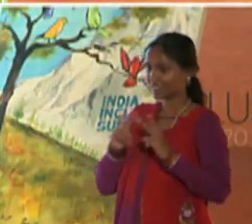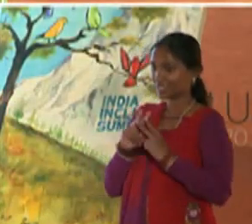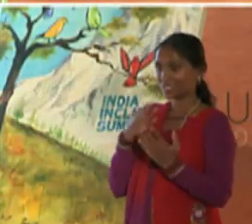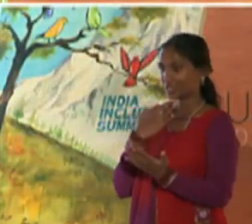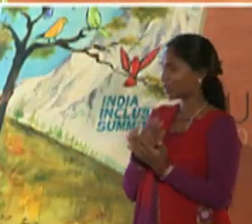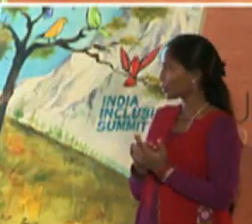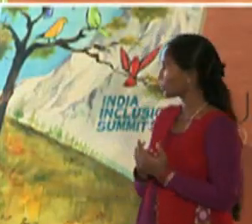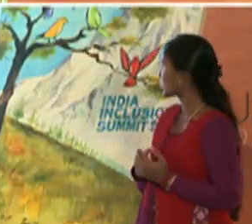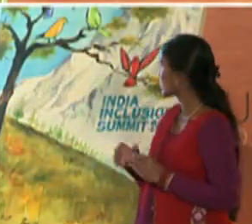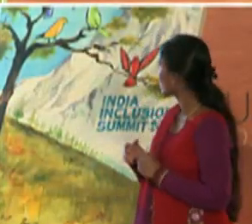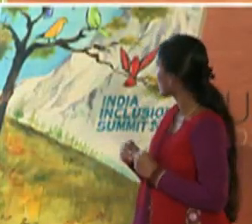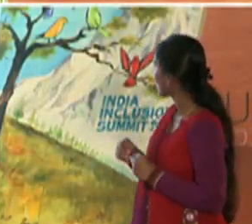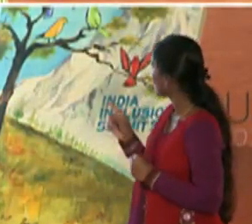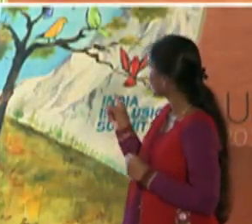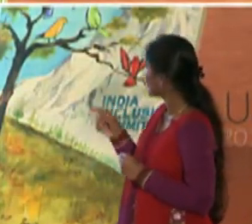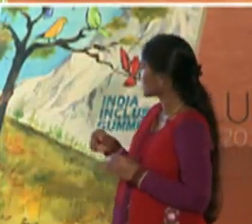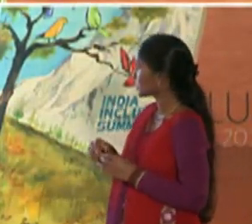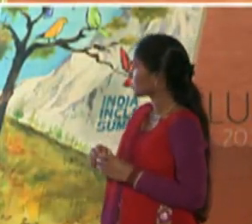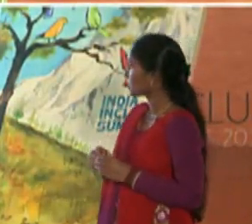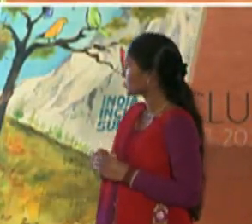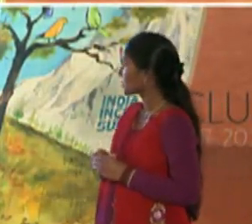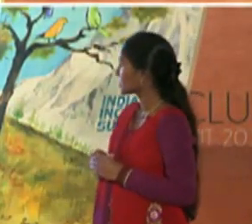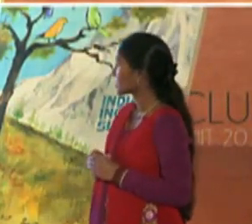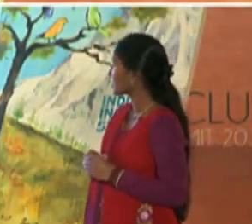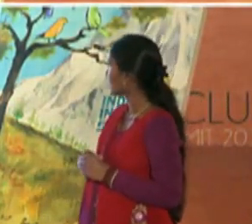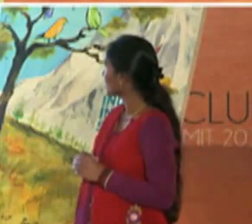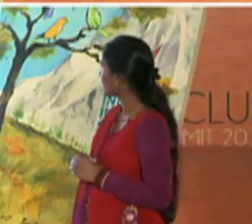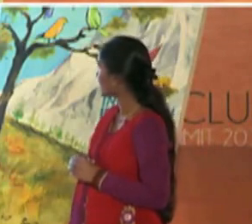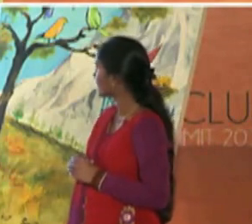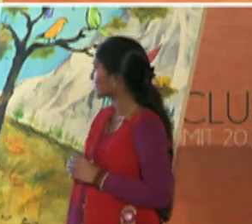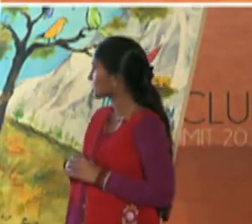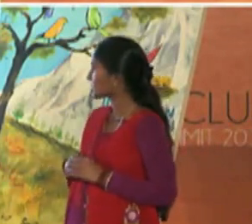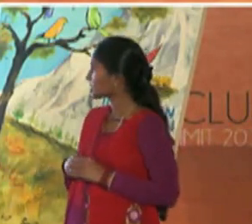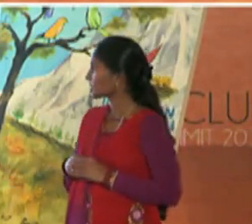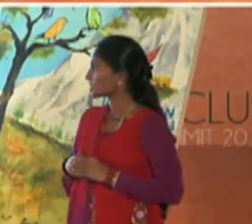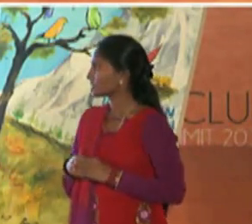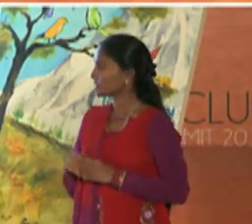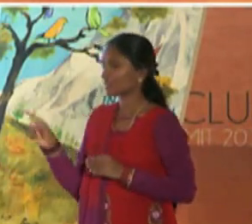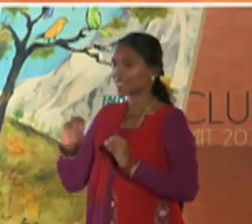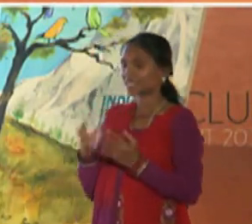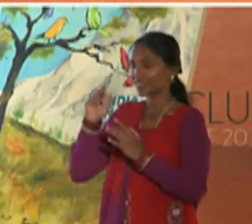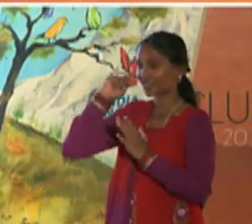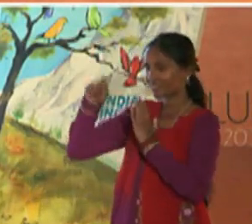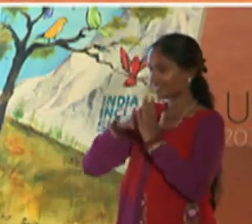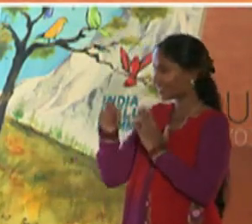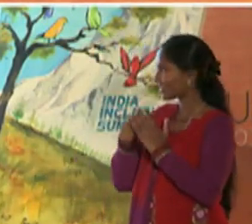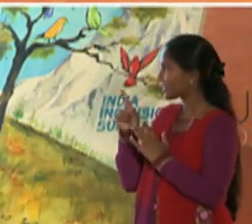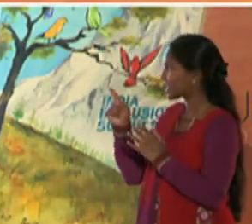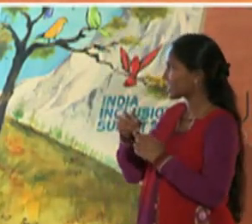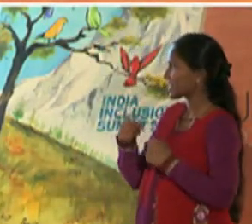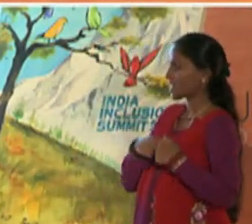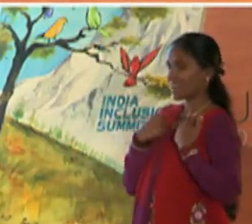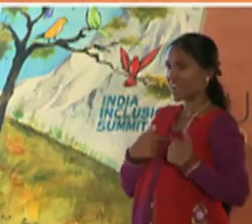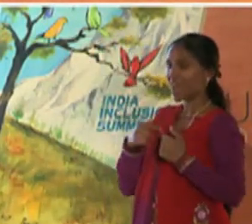And that was taken by one of the little kids. She thought the film had instead of a heart of gold, she thought it had a heart